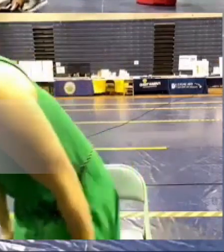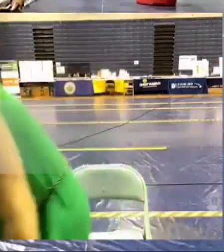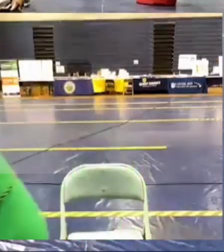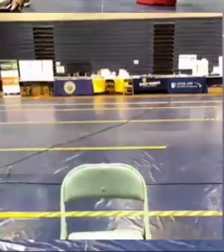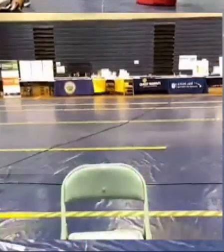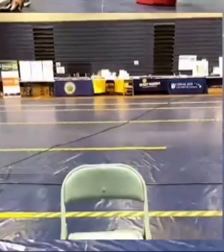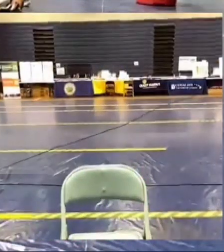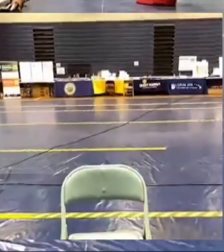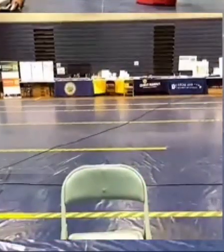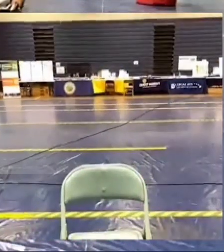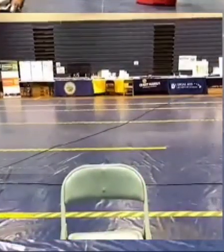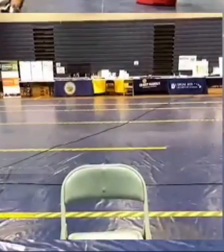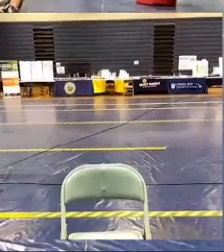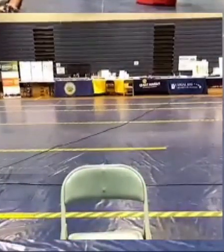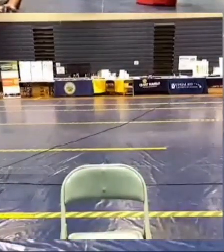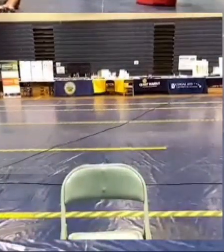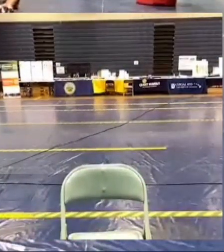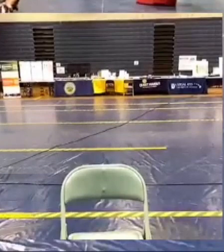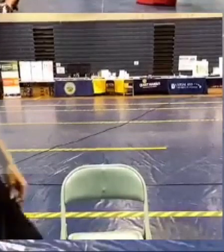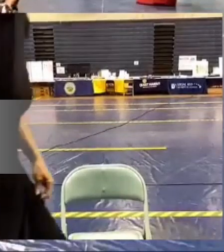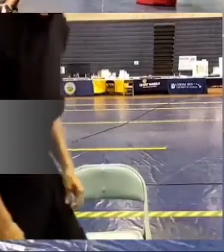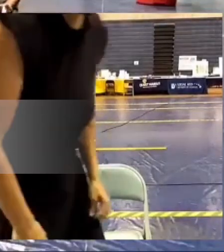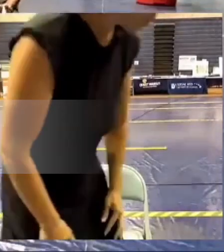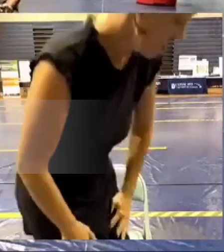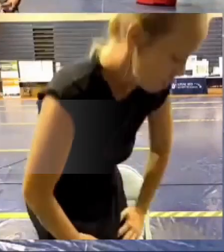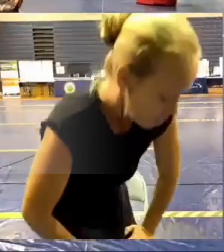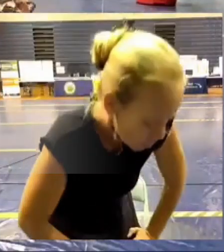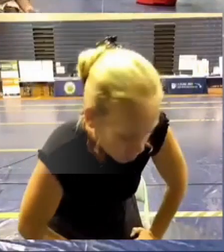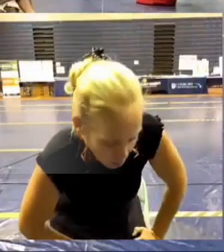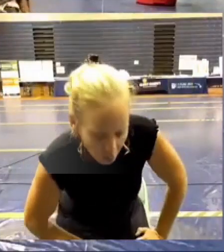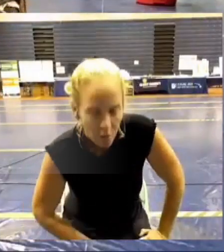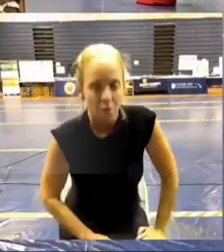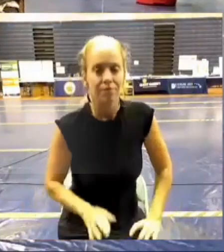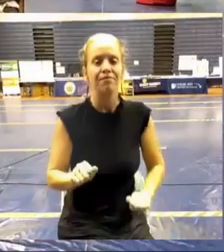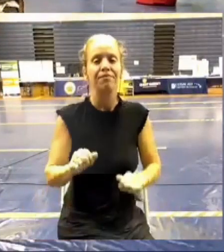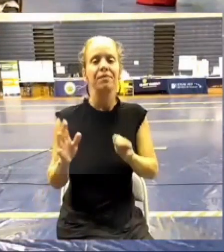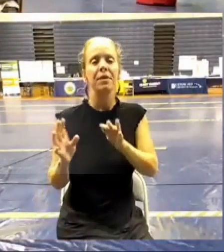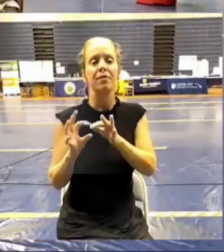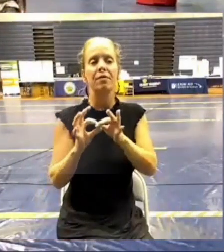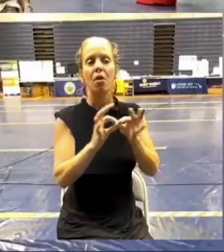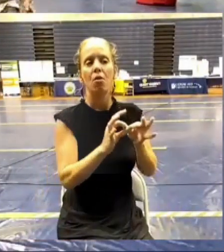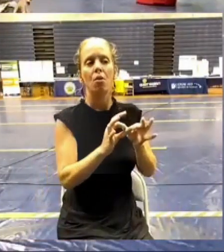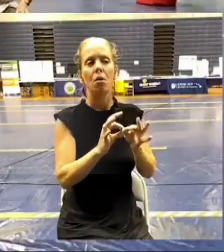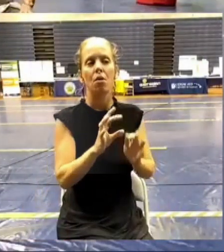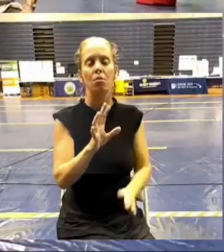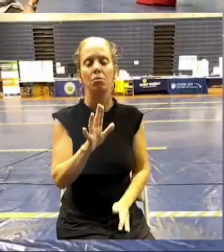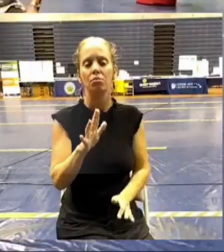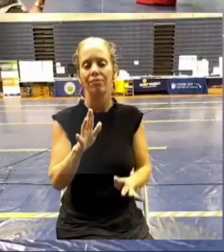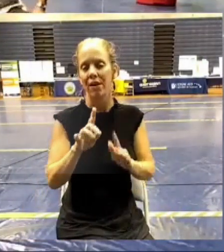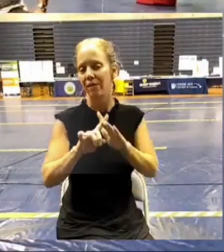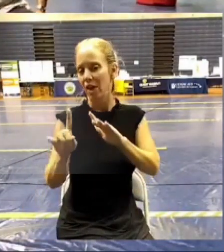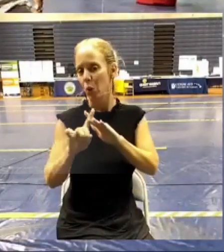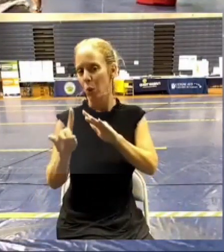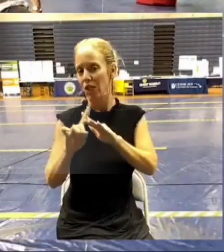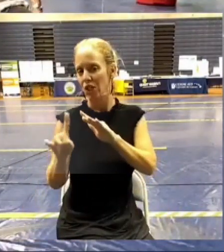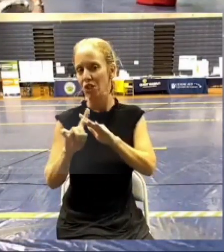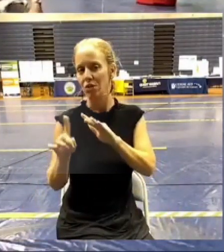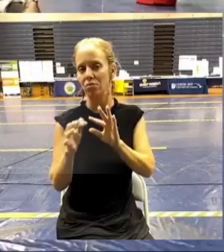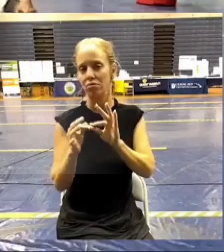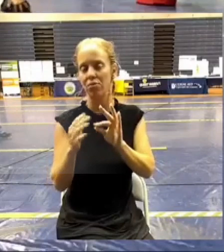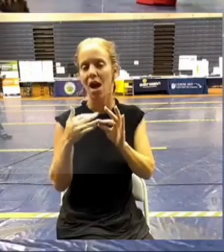Hey, just to follow up on the first part about evacuation that Amos talked about, I was participating